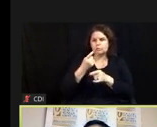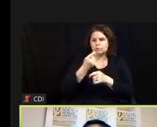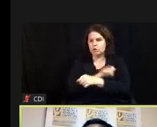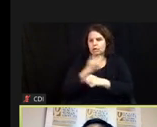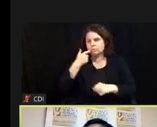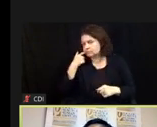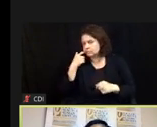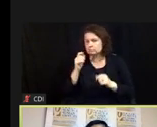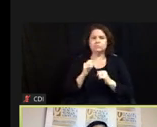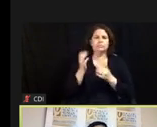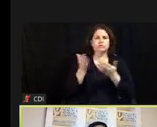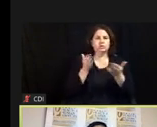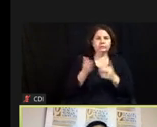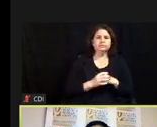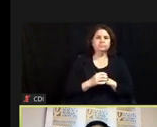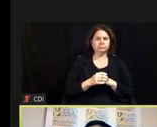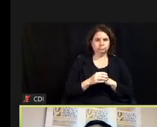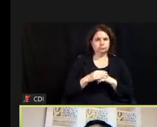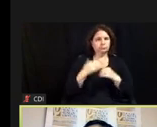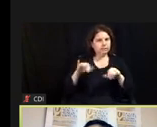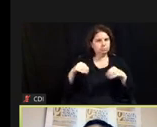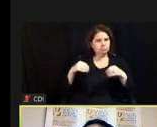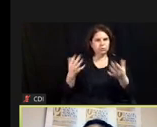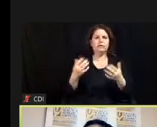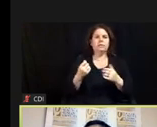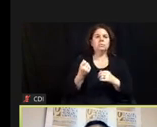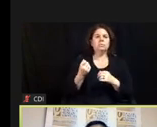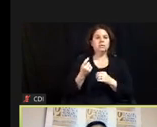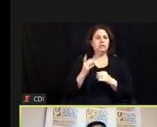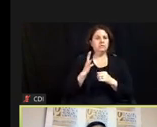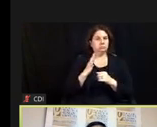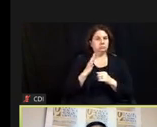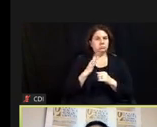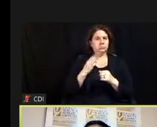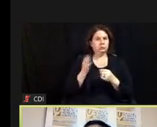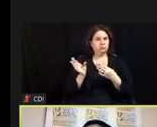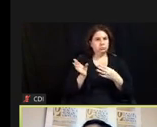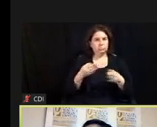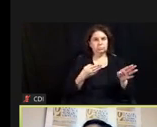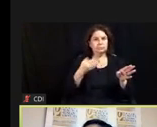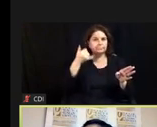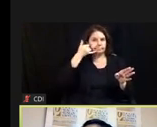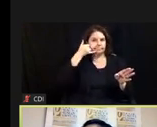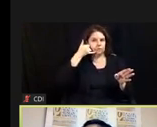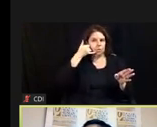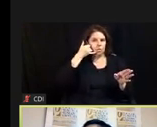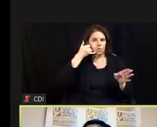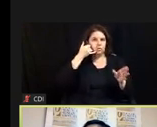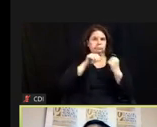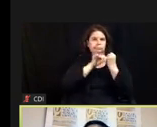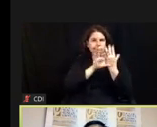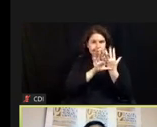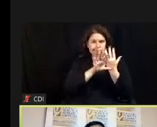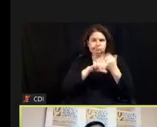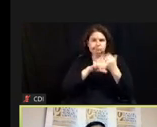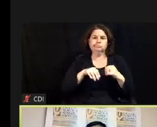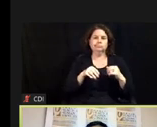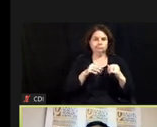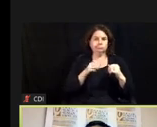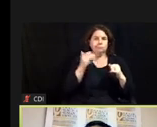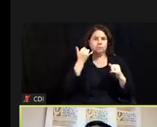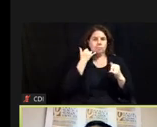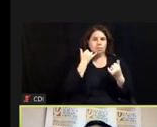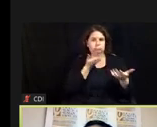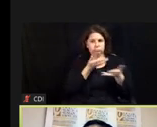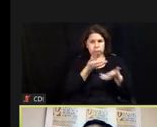done exceptionally well is they shifted to telehealth, either to telephone or video with therapy clients